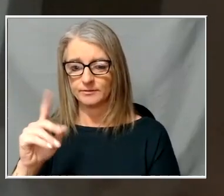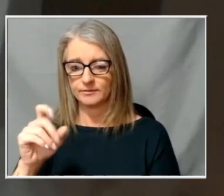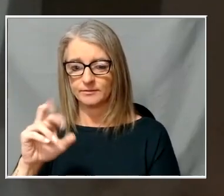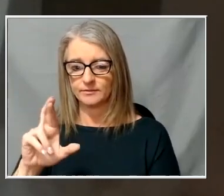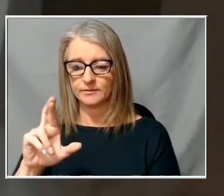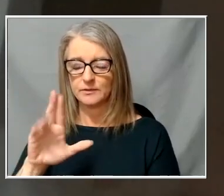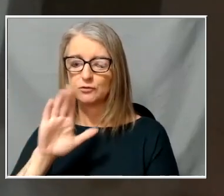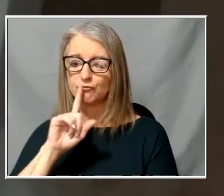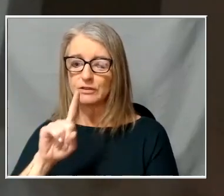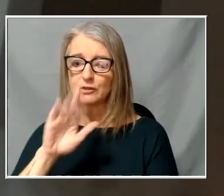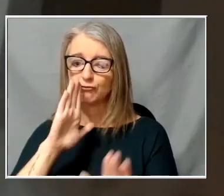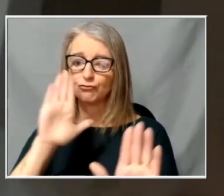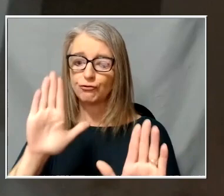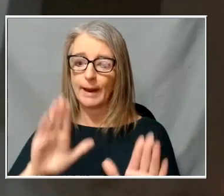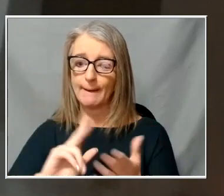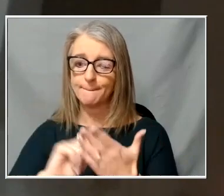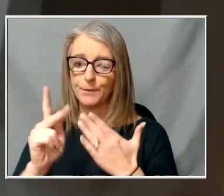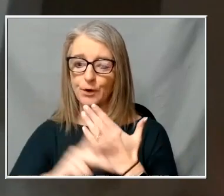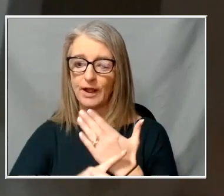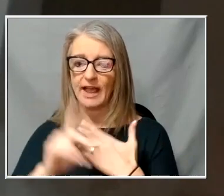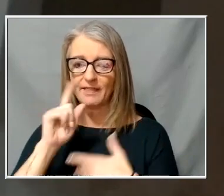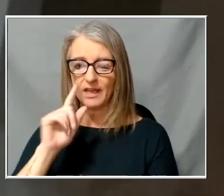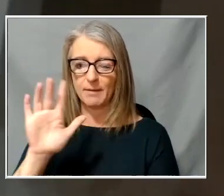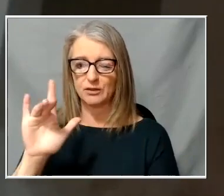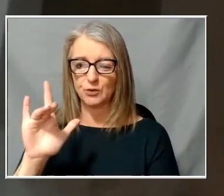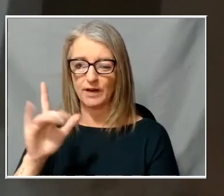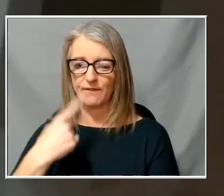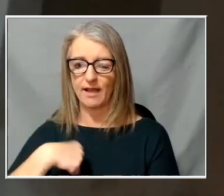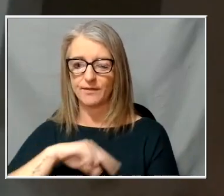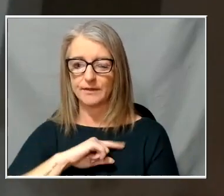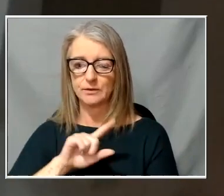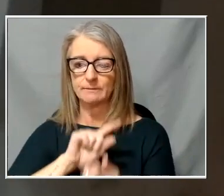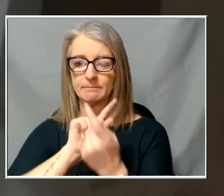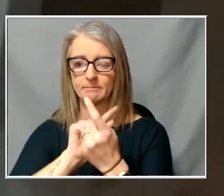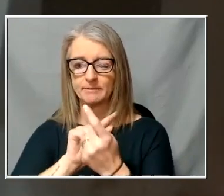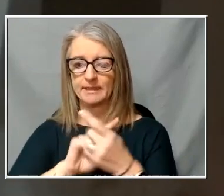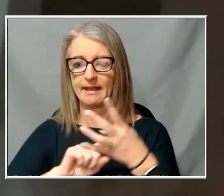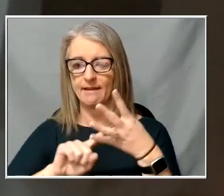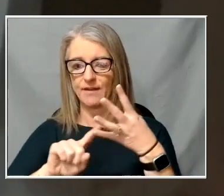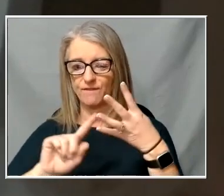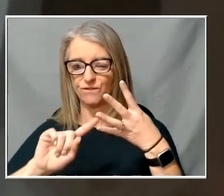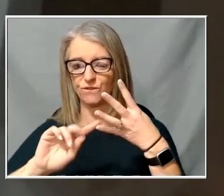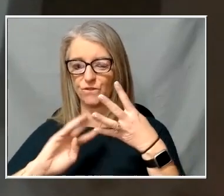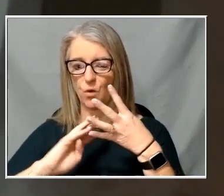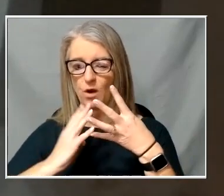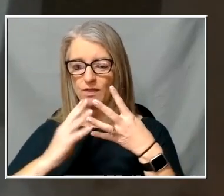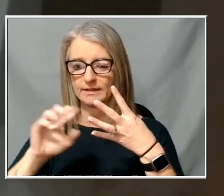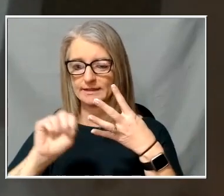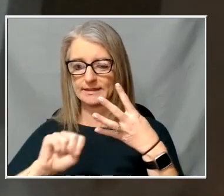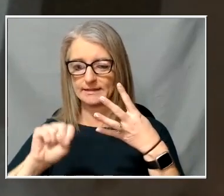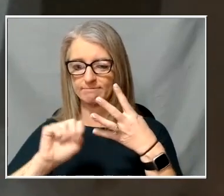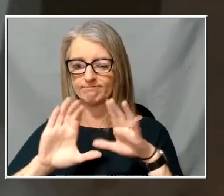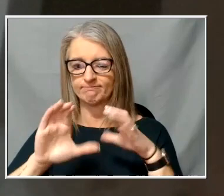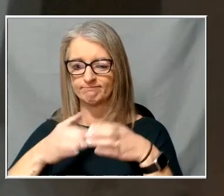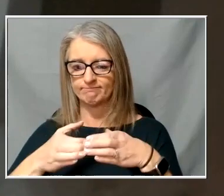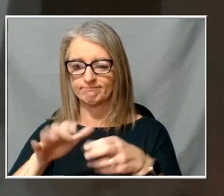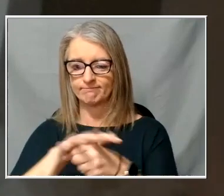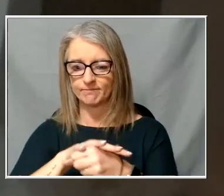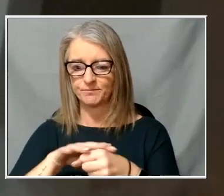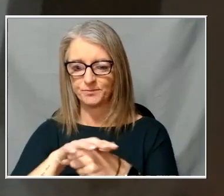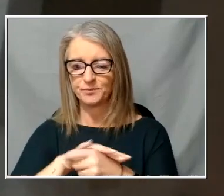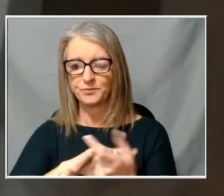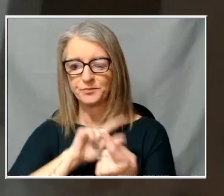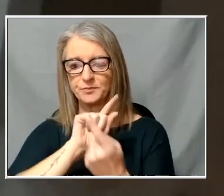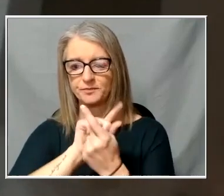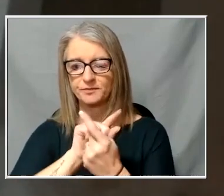great program. I think there are about 25 of us that meet every fourth Saturday at a designated place. And